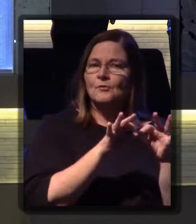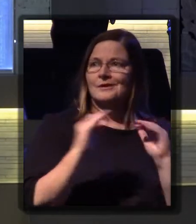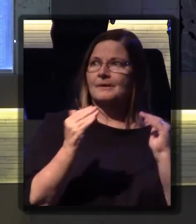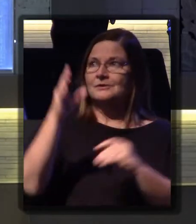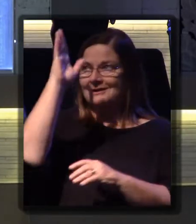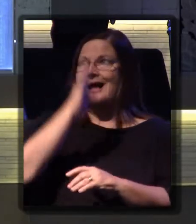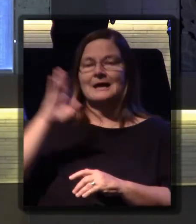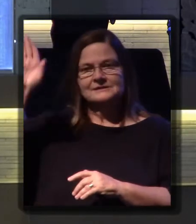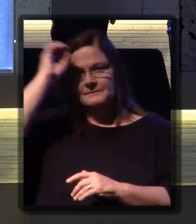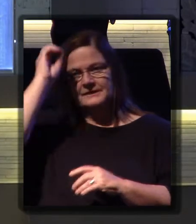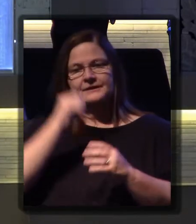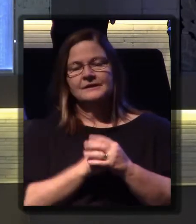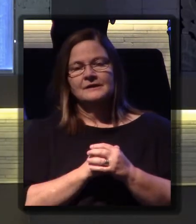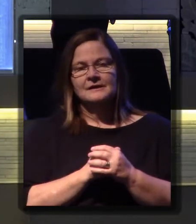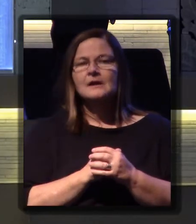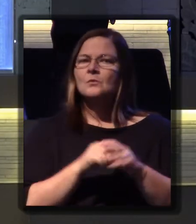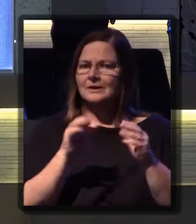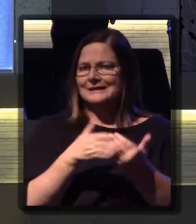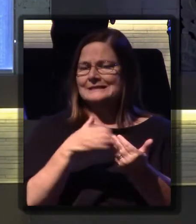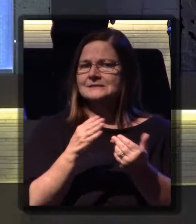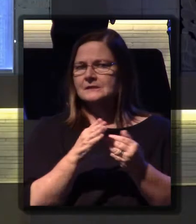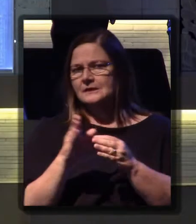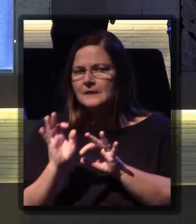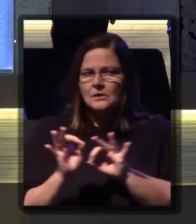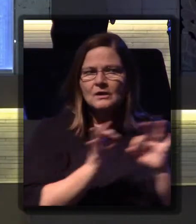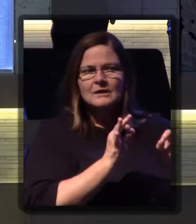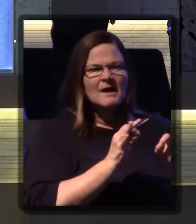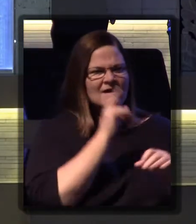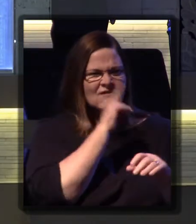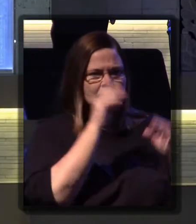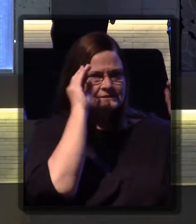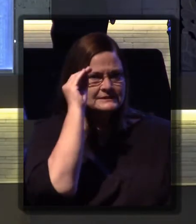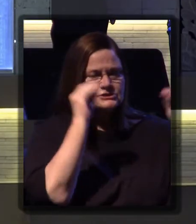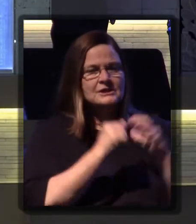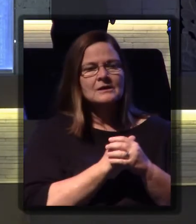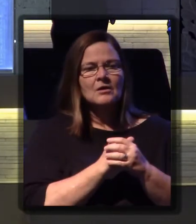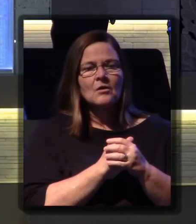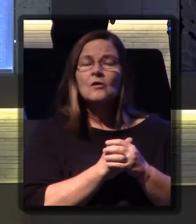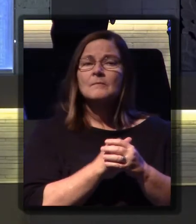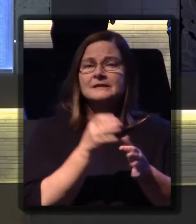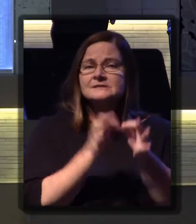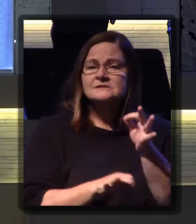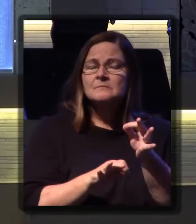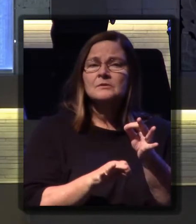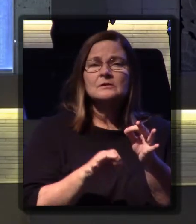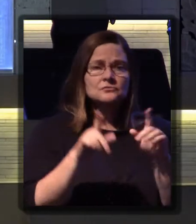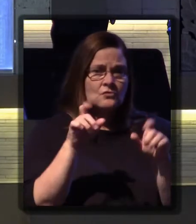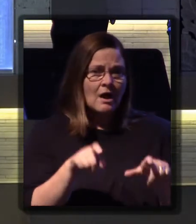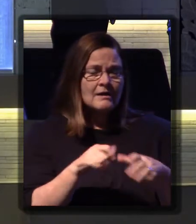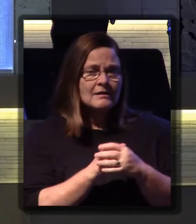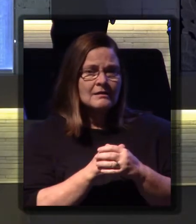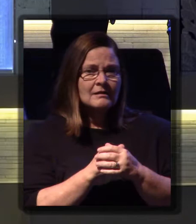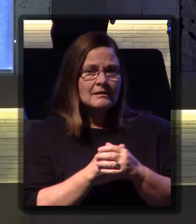of me is what really matters instead of God's opinion and what he says is true. We're easily moved away by false teaching or even